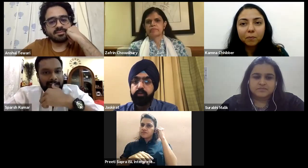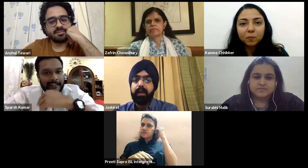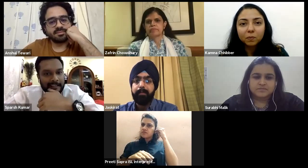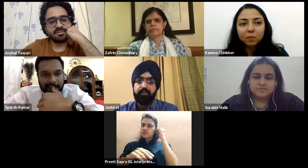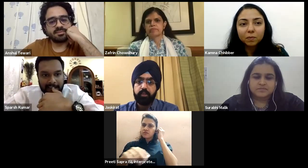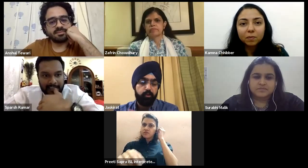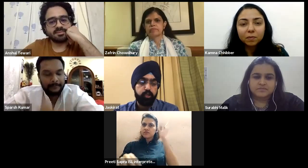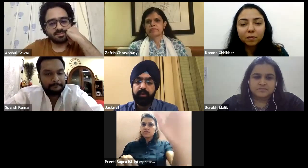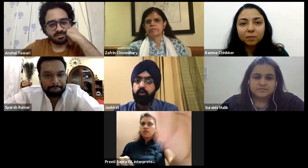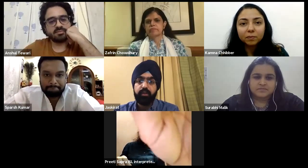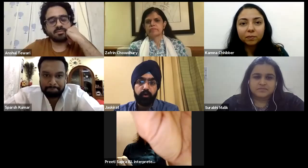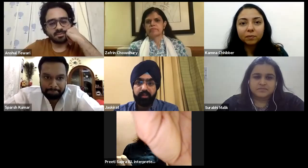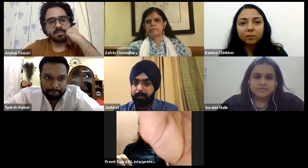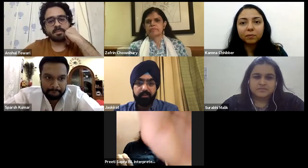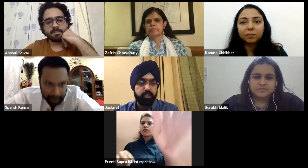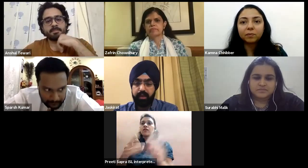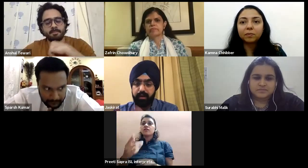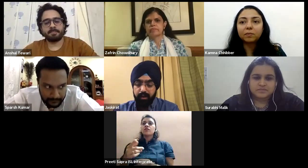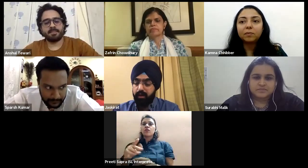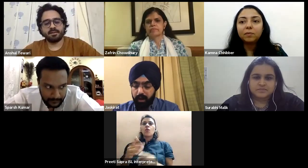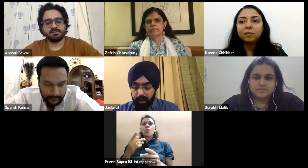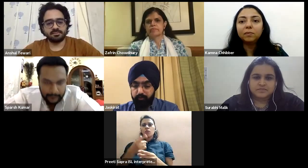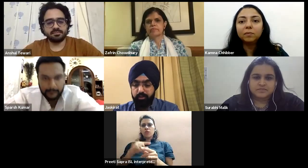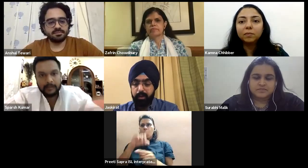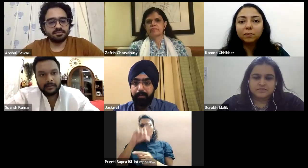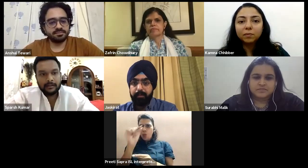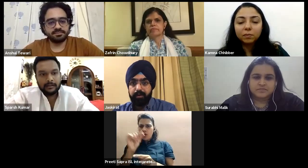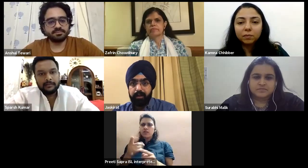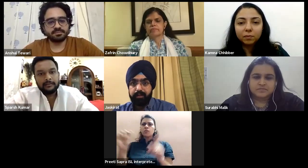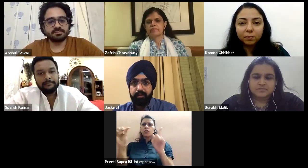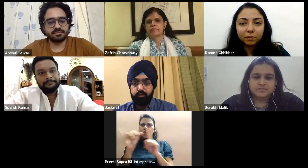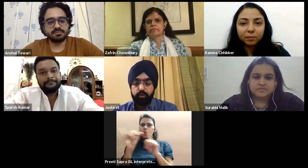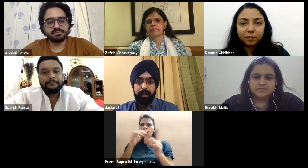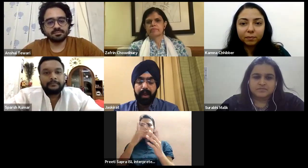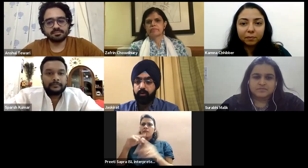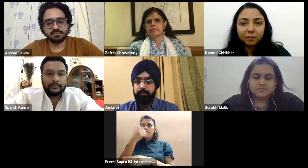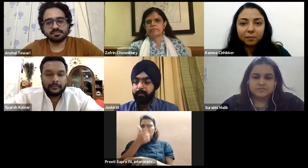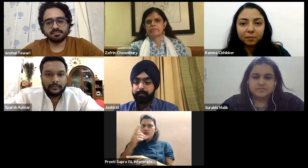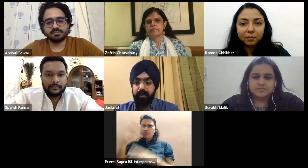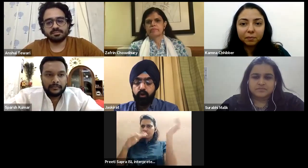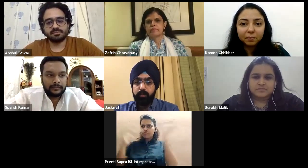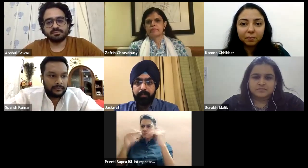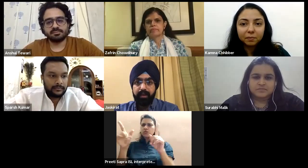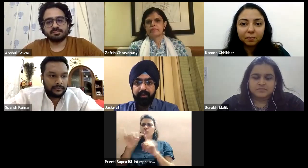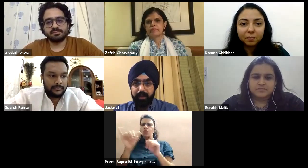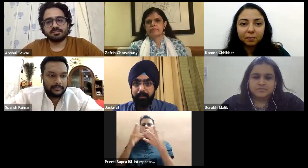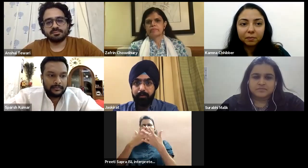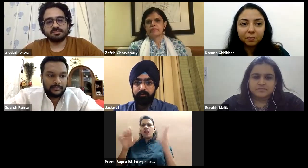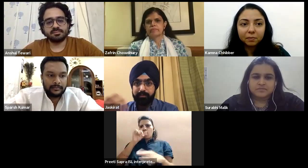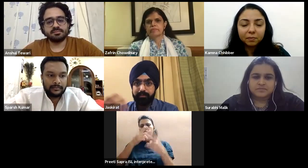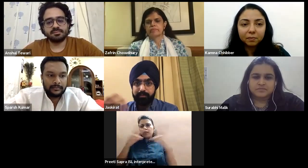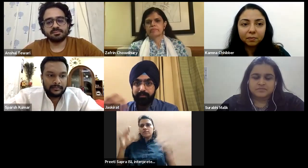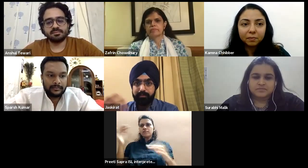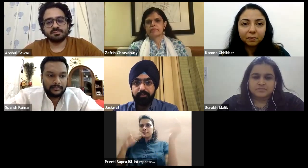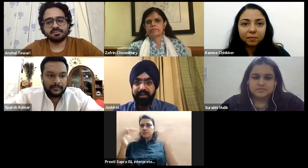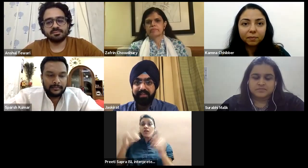and WhatsApp messages, YouTube videos and WhatsApp messages, and of course, comparable other social media platforms. No human brain is